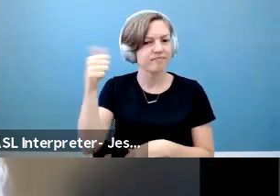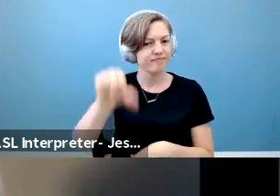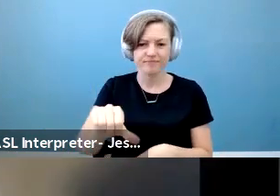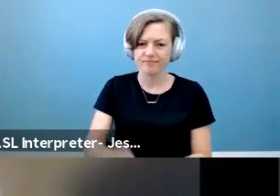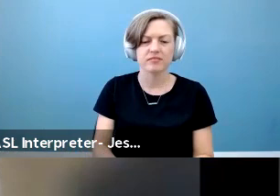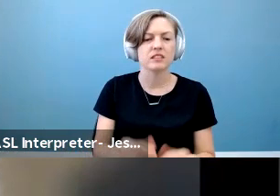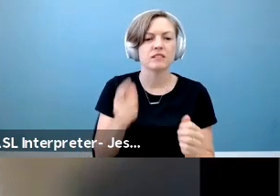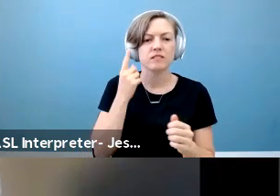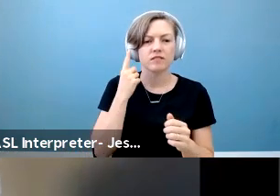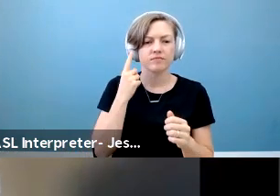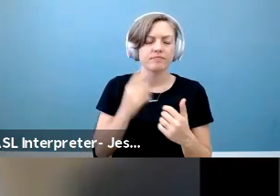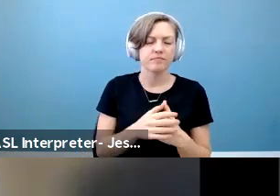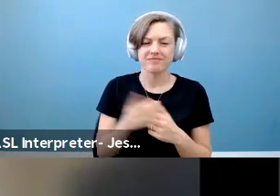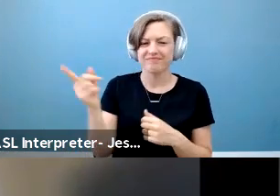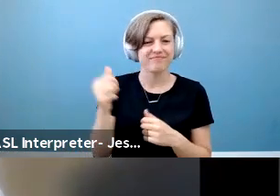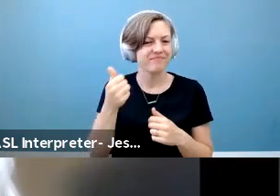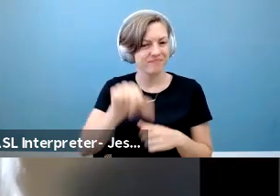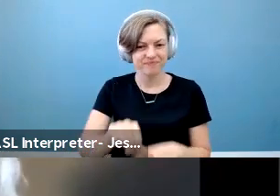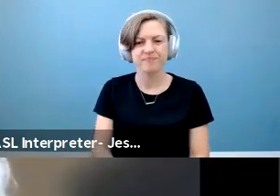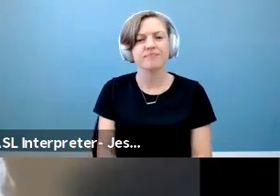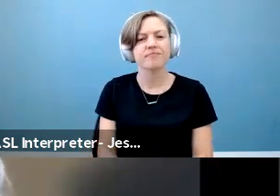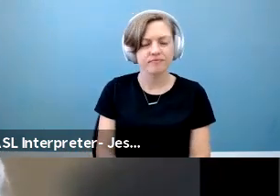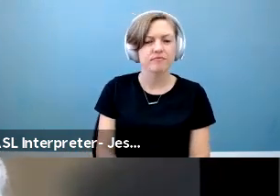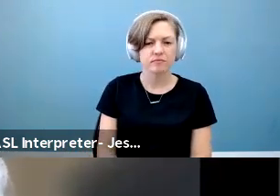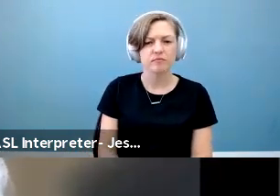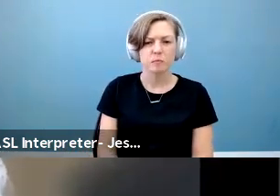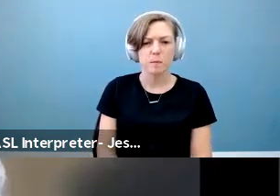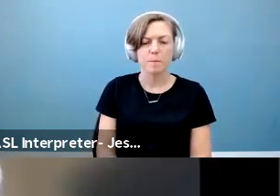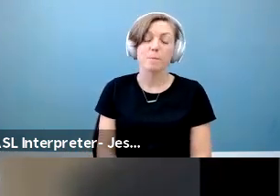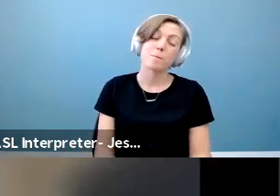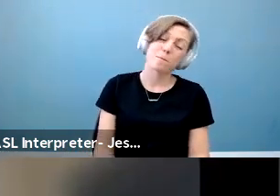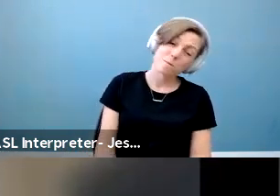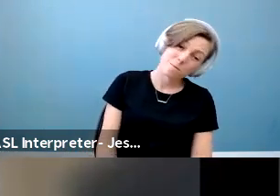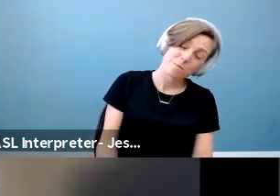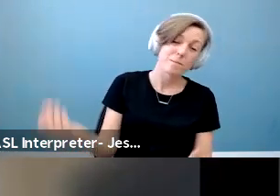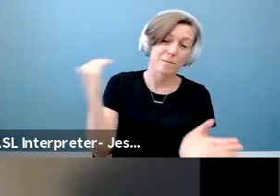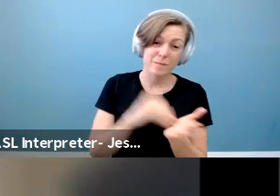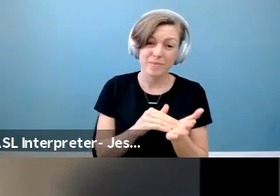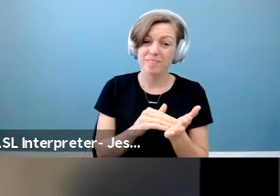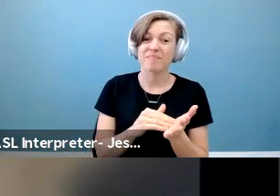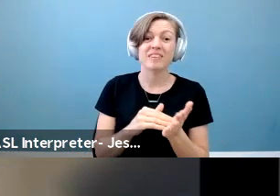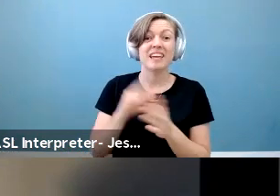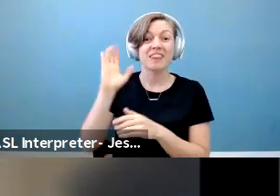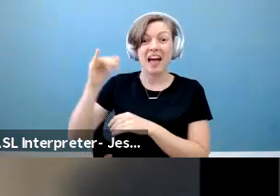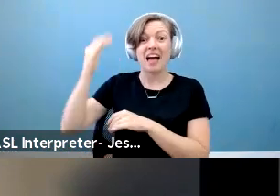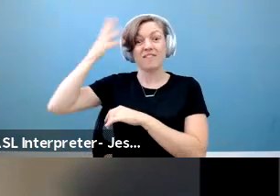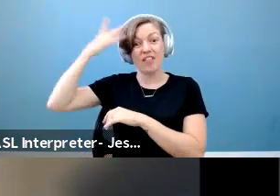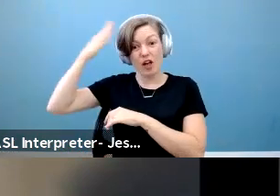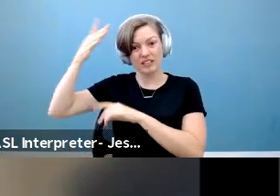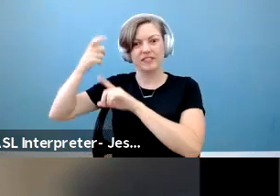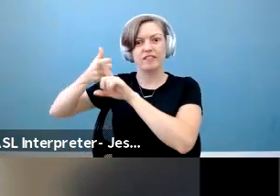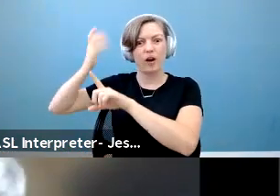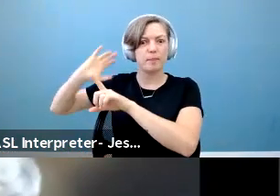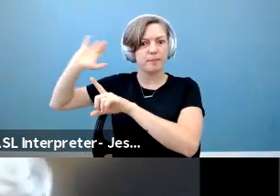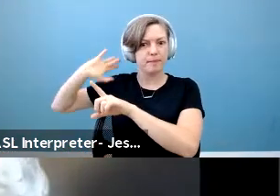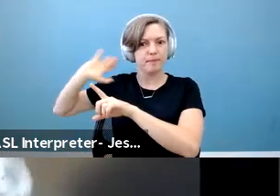opinions. They wouldn't let that recommendation go through, which again keeps the philosophy and